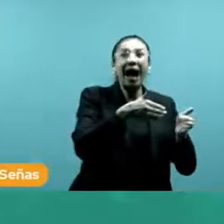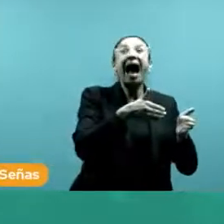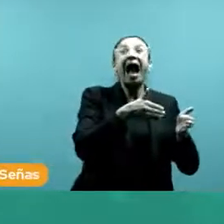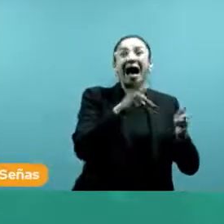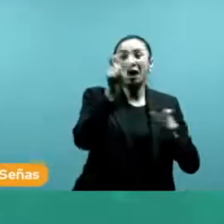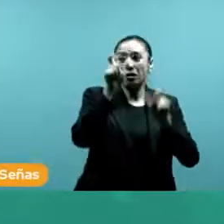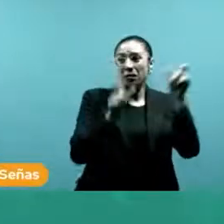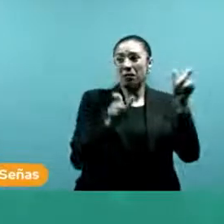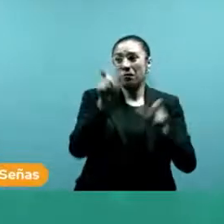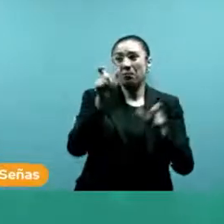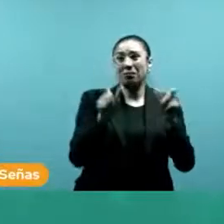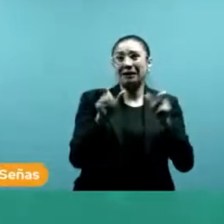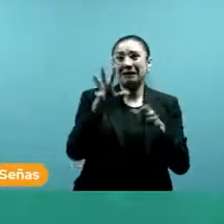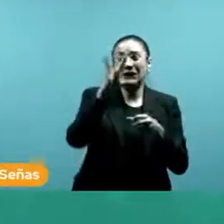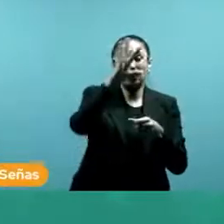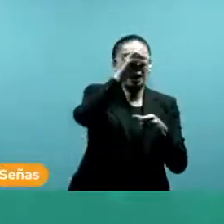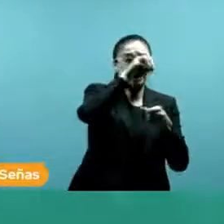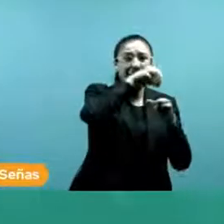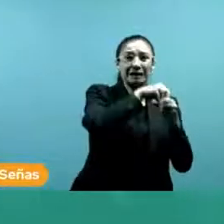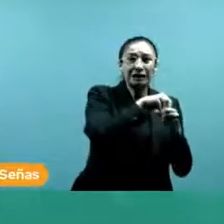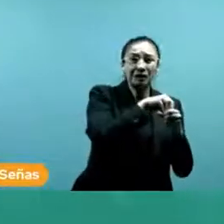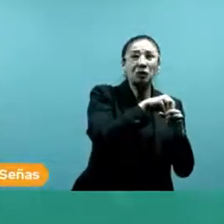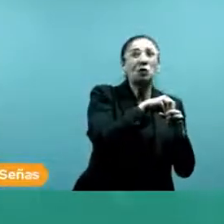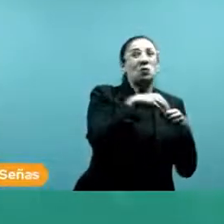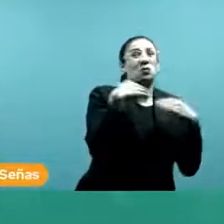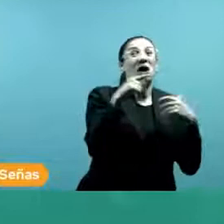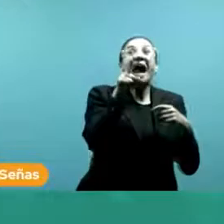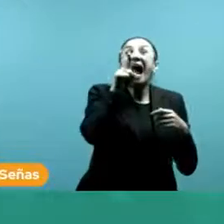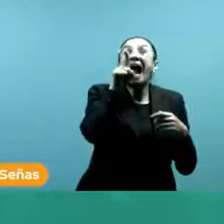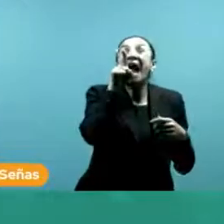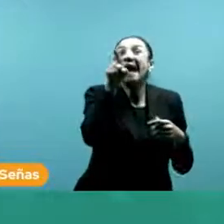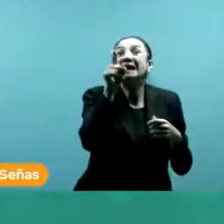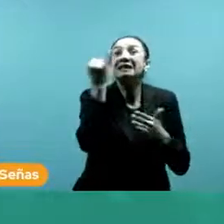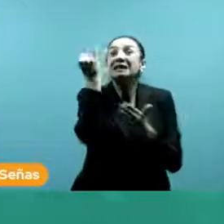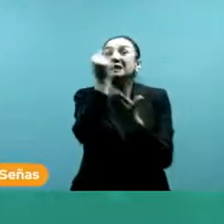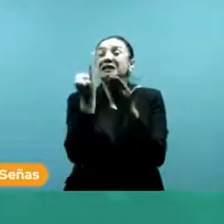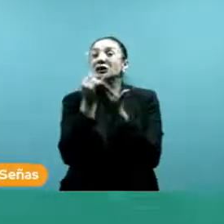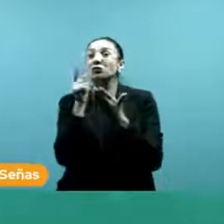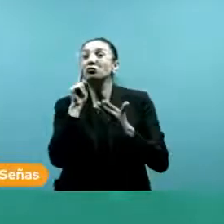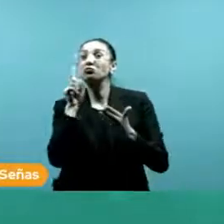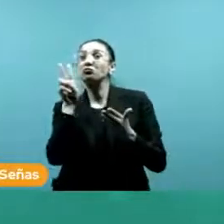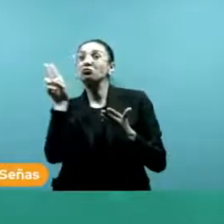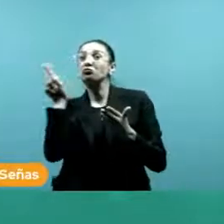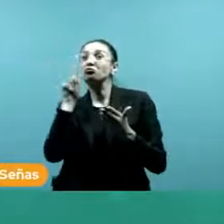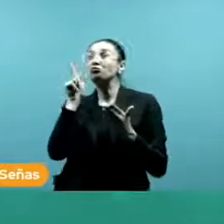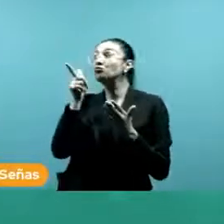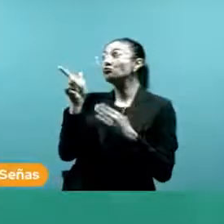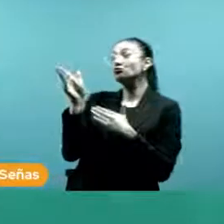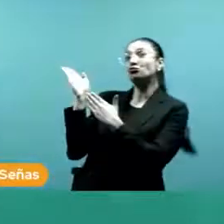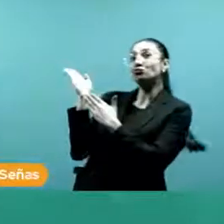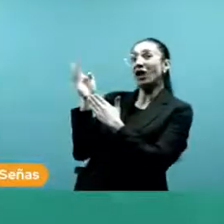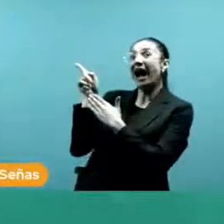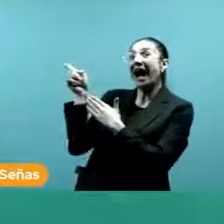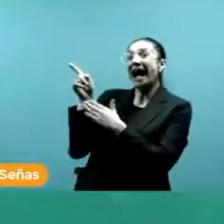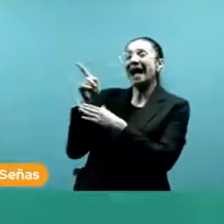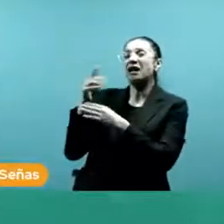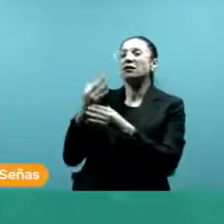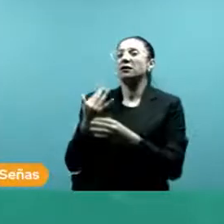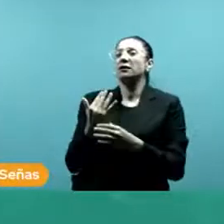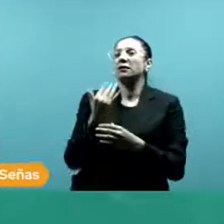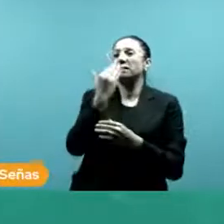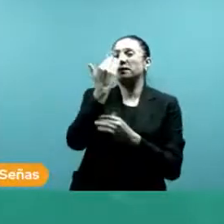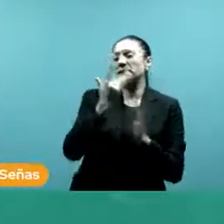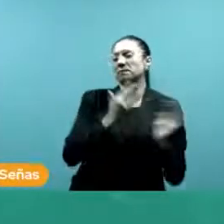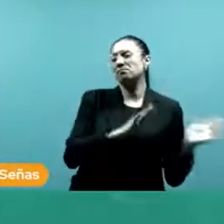gas chamber was created. You can see the building here, right next to the crematorium. The Germans used a